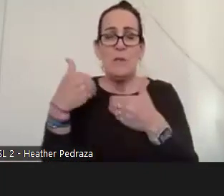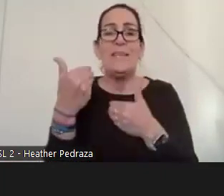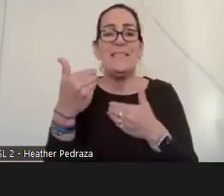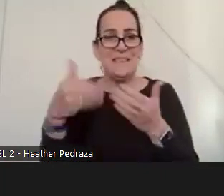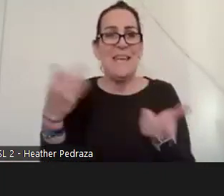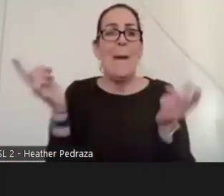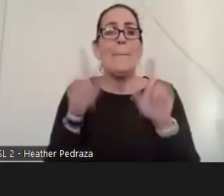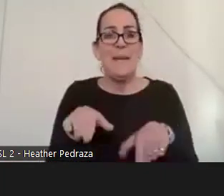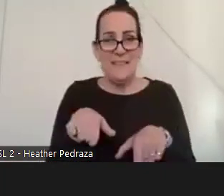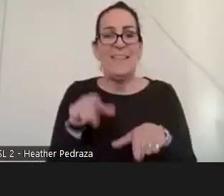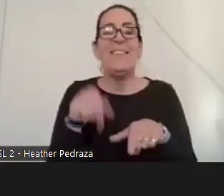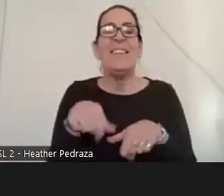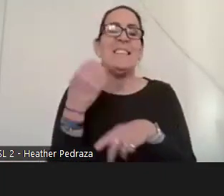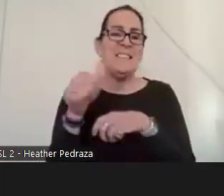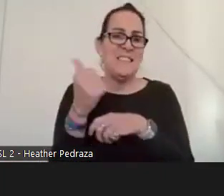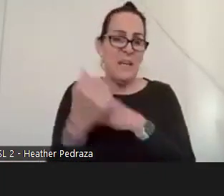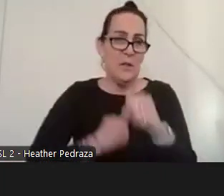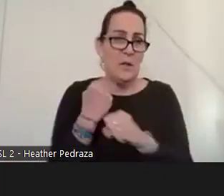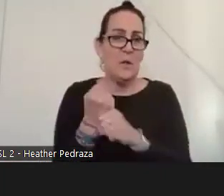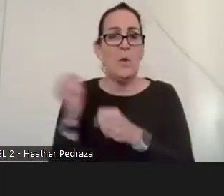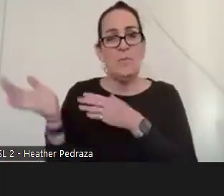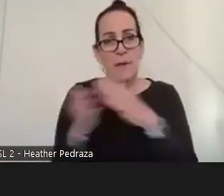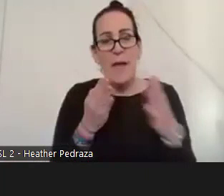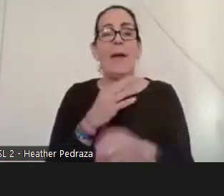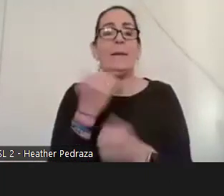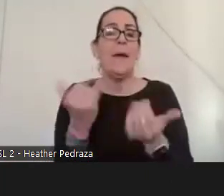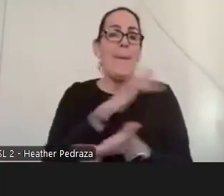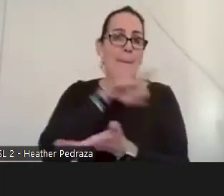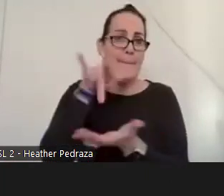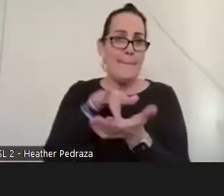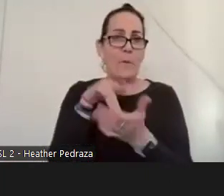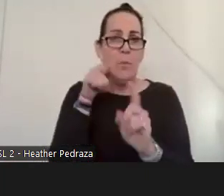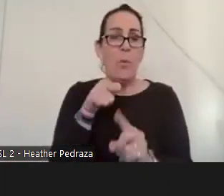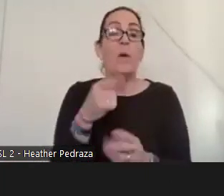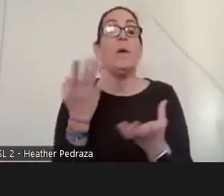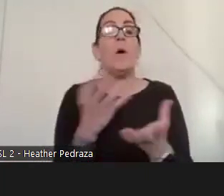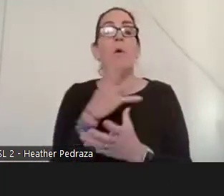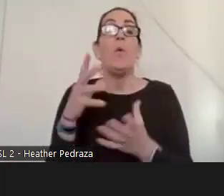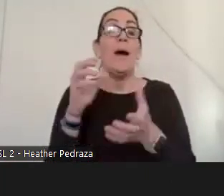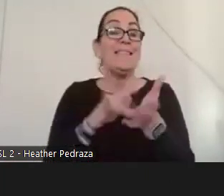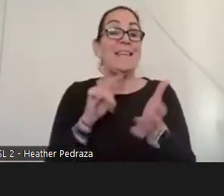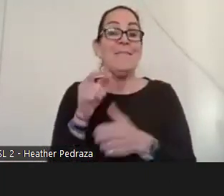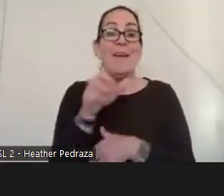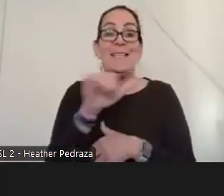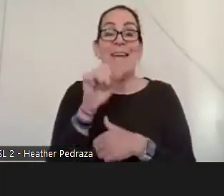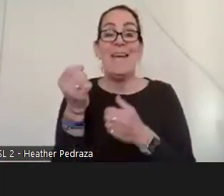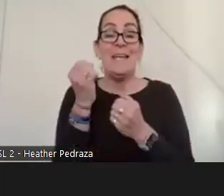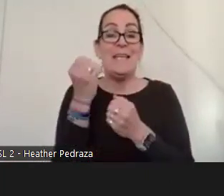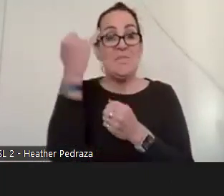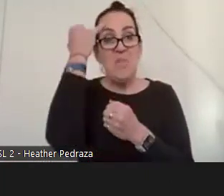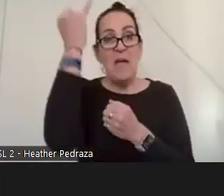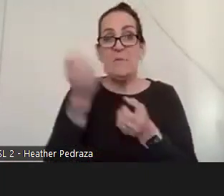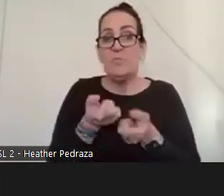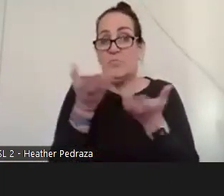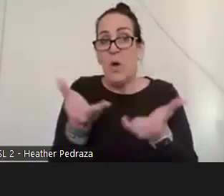Remember, this is a 10-year plan, we're midpoint. We want to take advantage of any input that will help